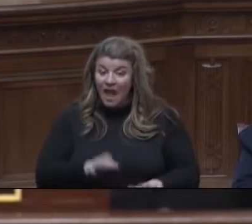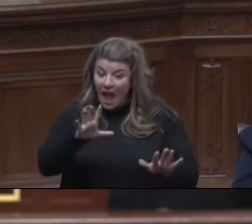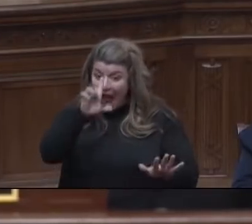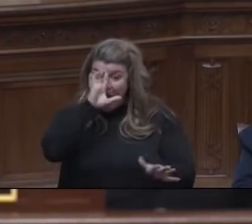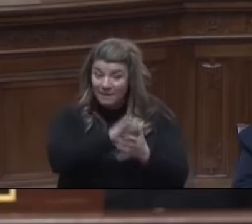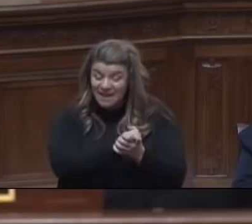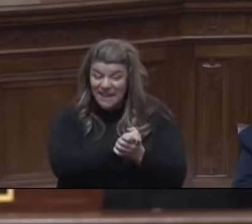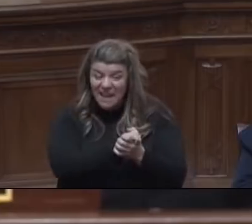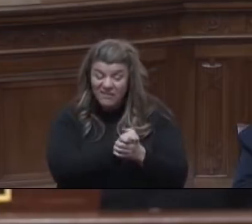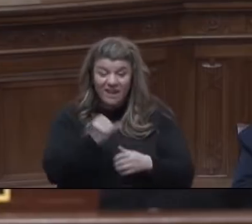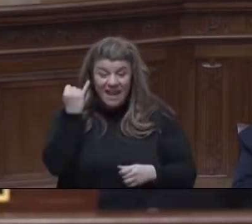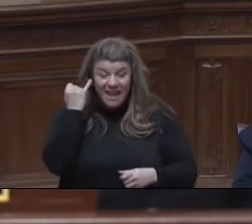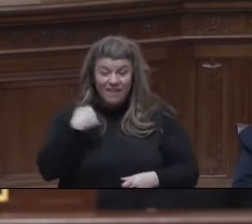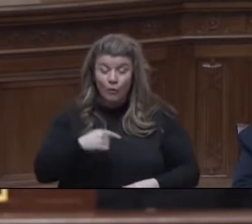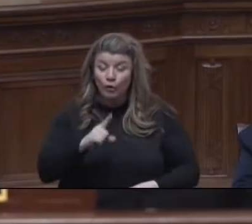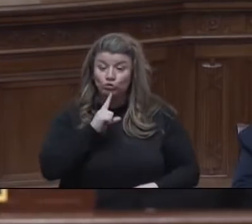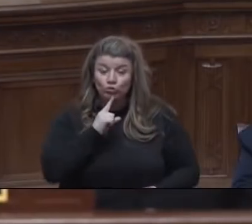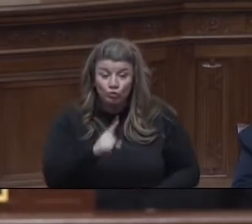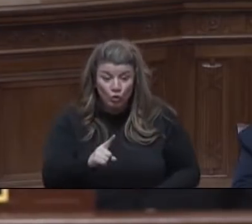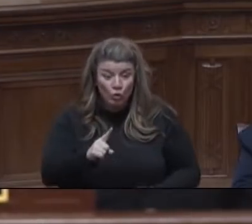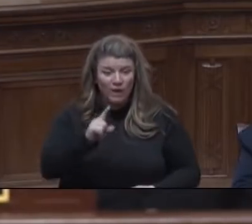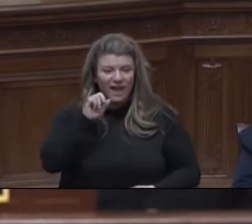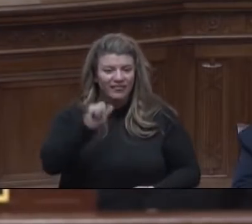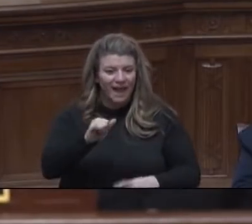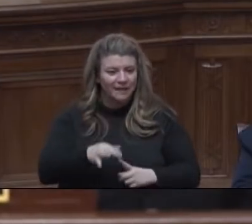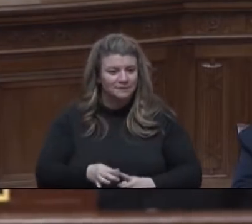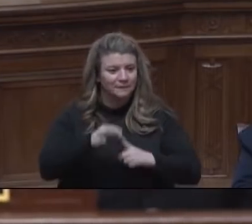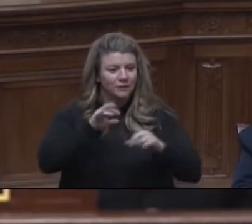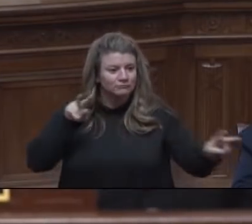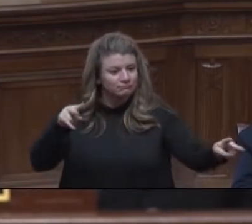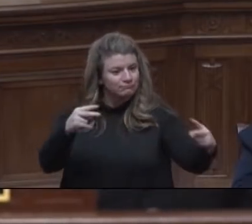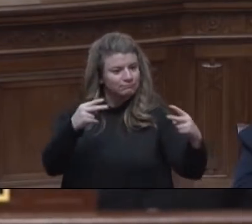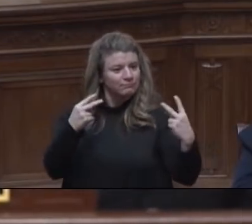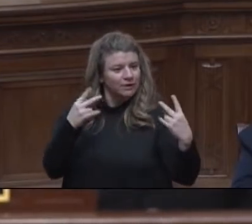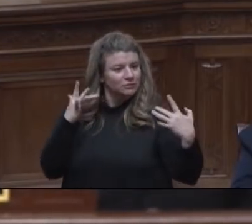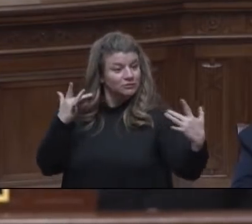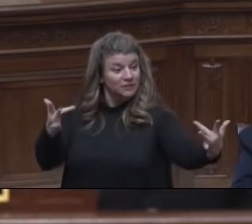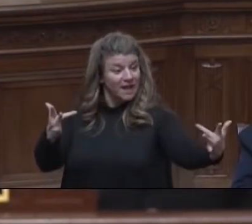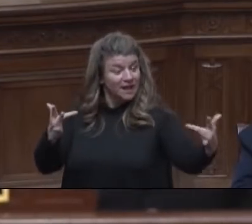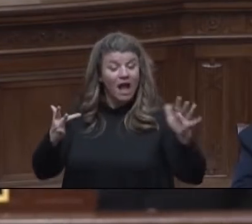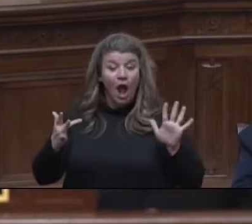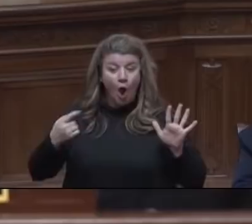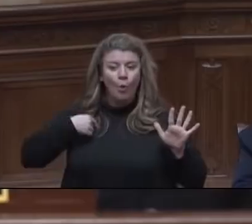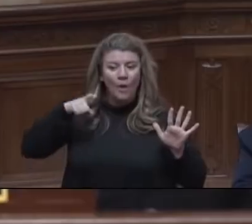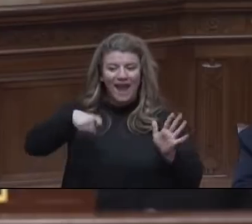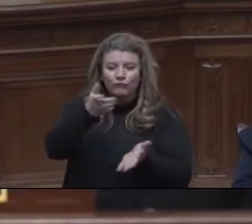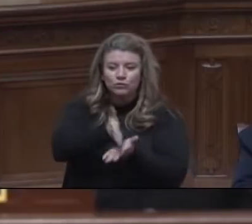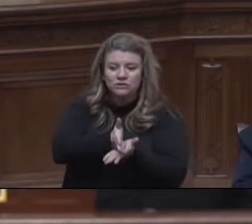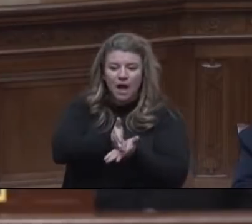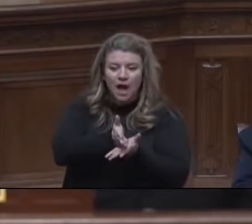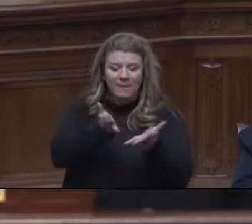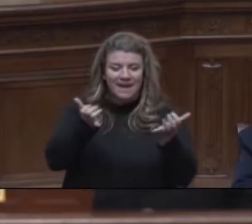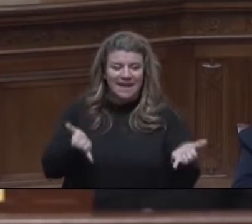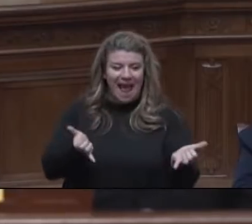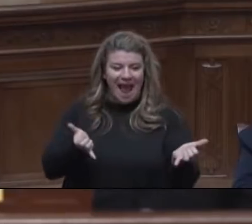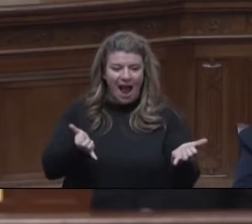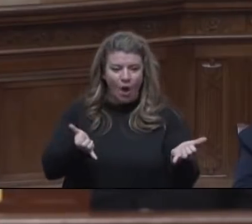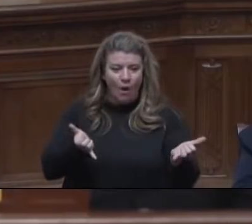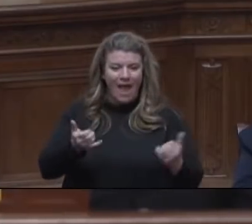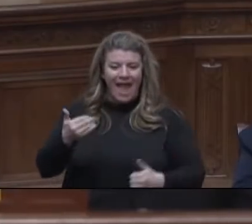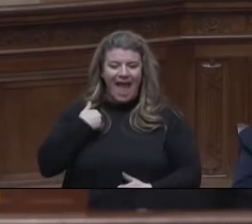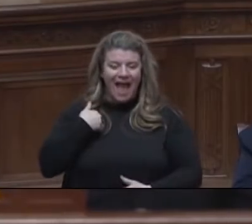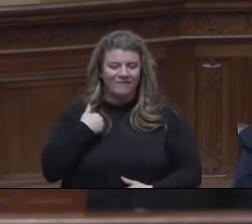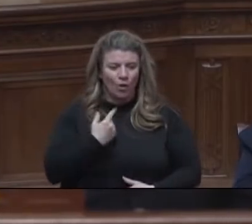we're truly the diamond in the rough, we have got to stop right now in West Virginia having one person